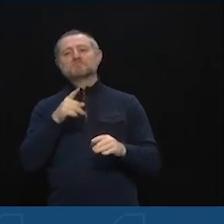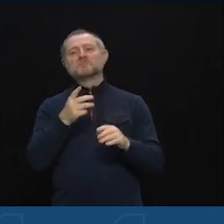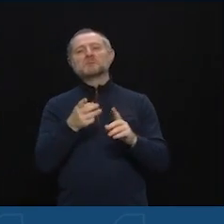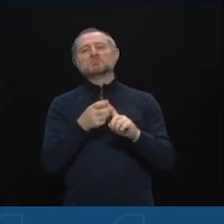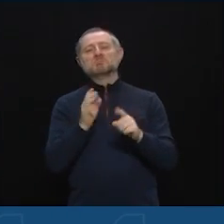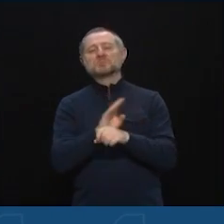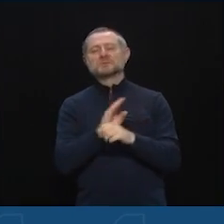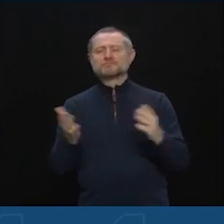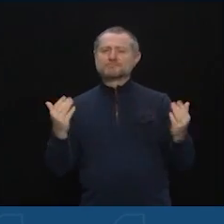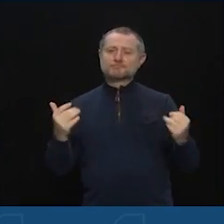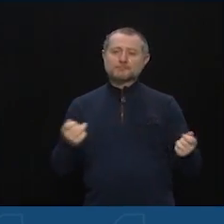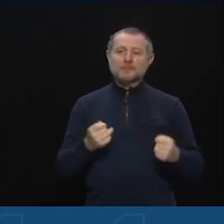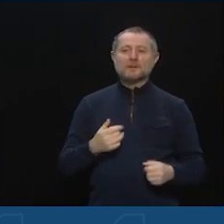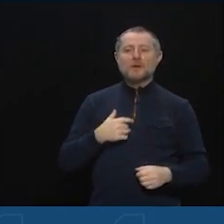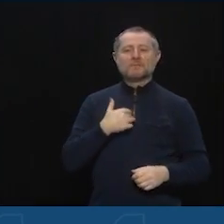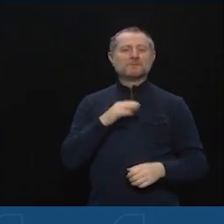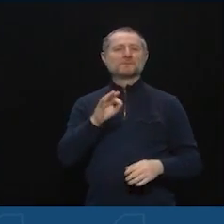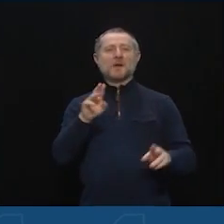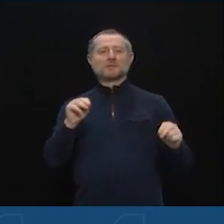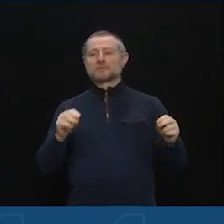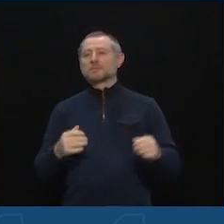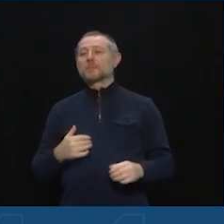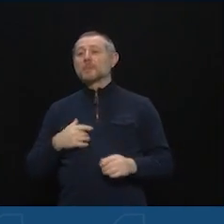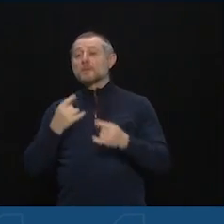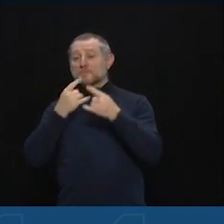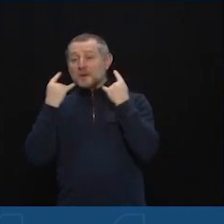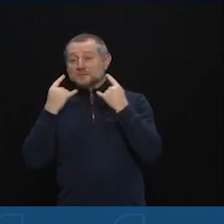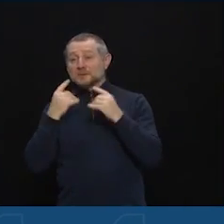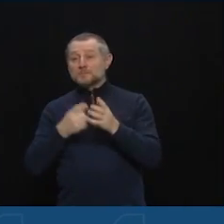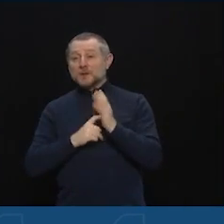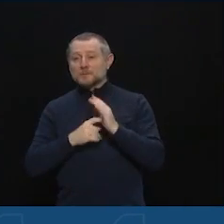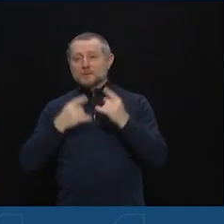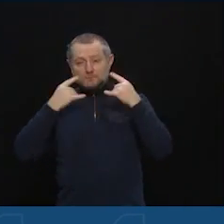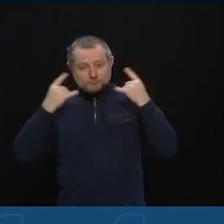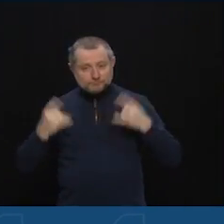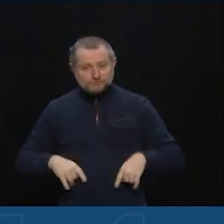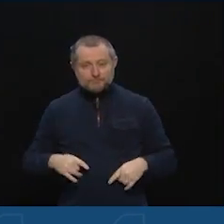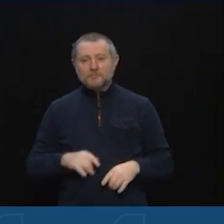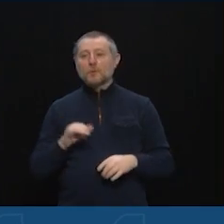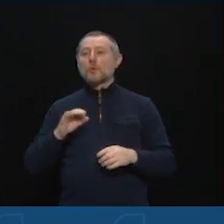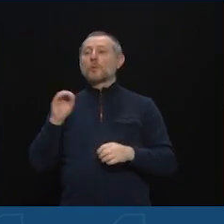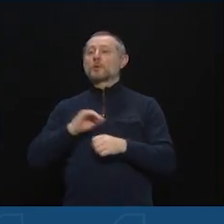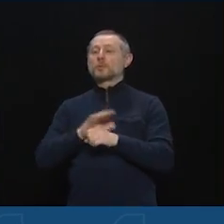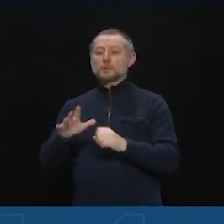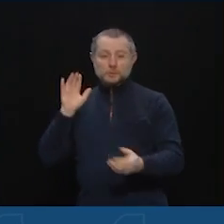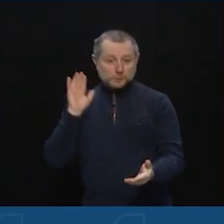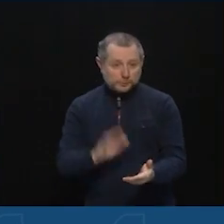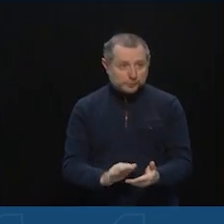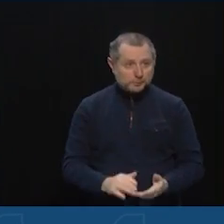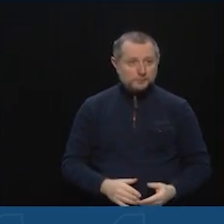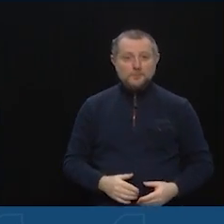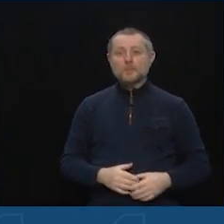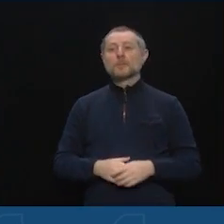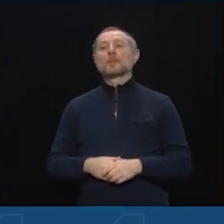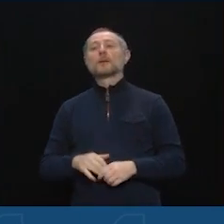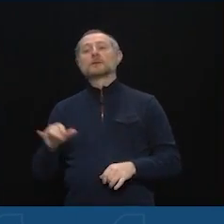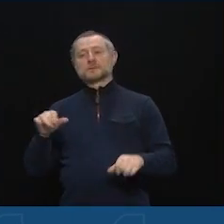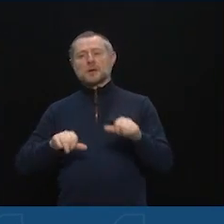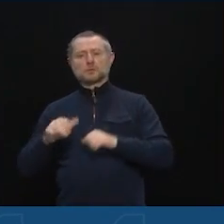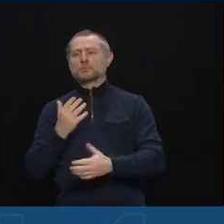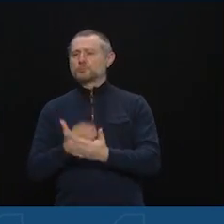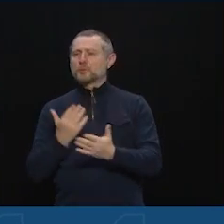fun. The mask mandates are coming down. Omicron is come down. The science is there. We're getting